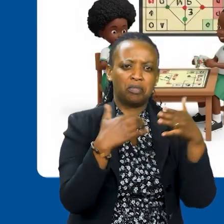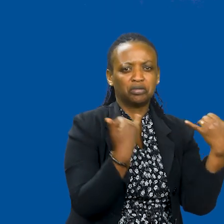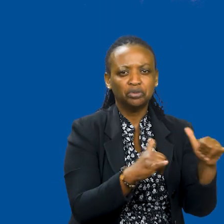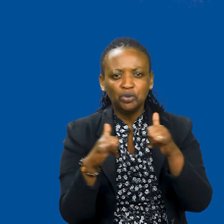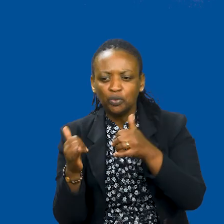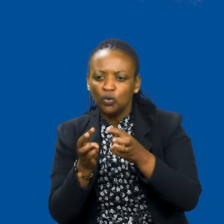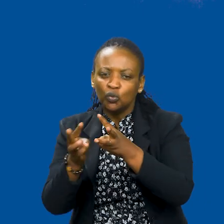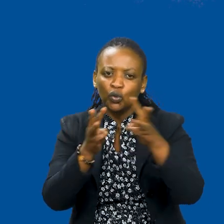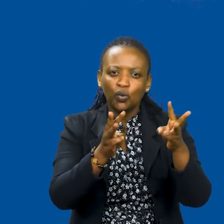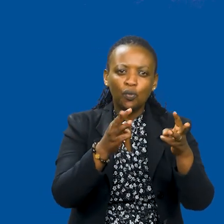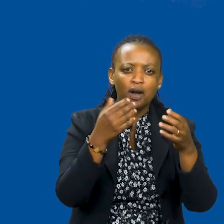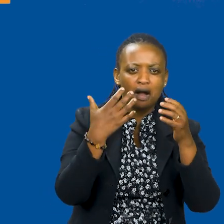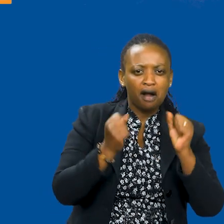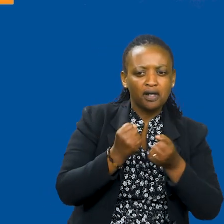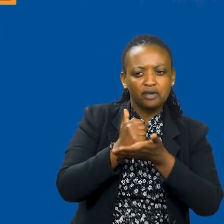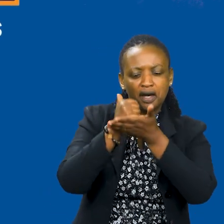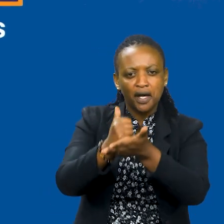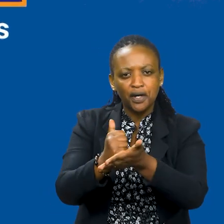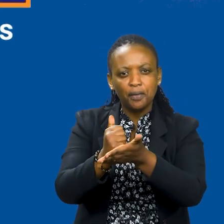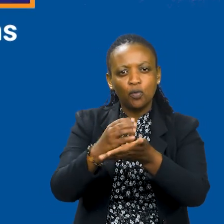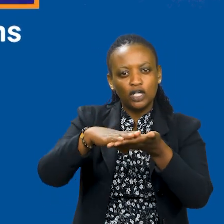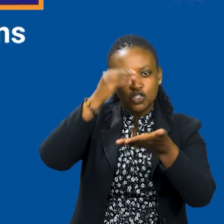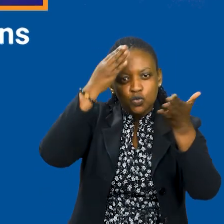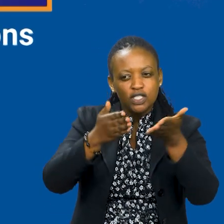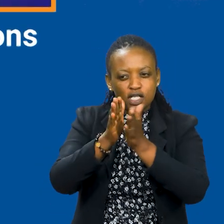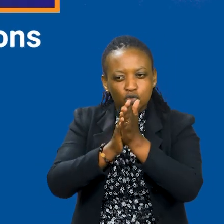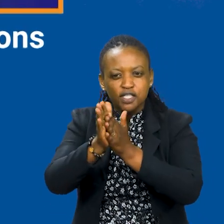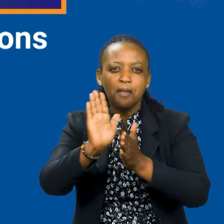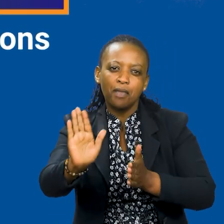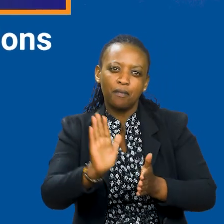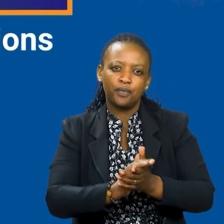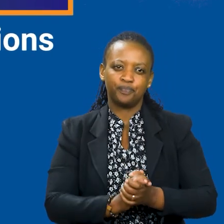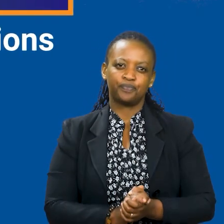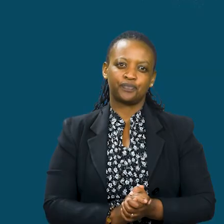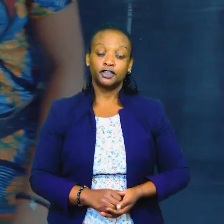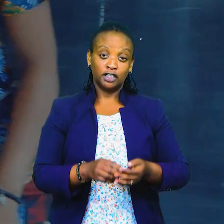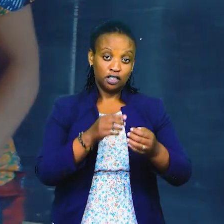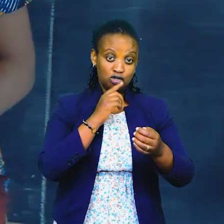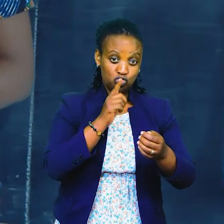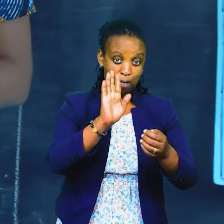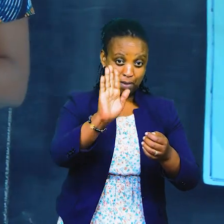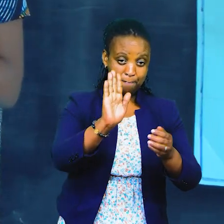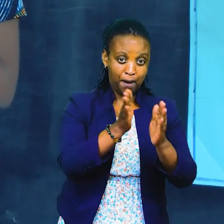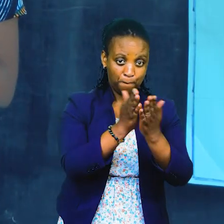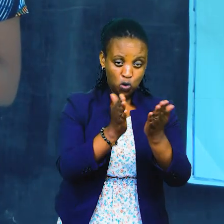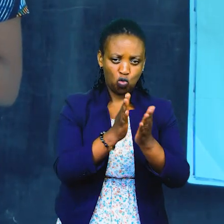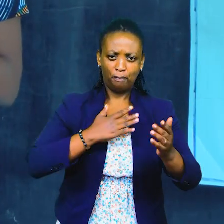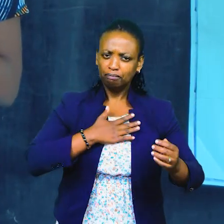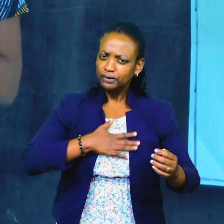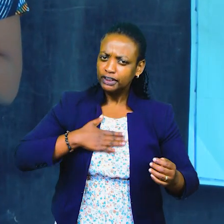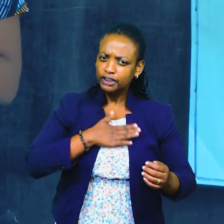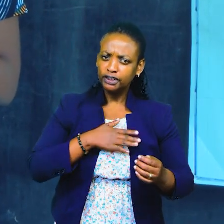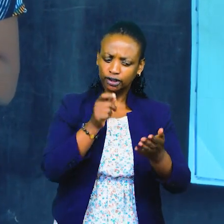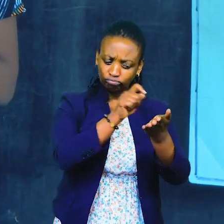as games or simulations to help maintain students' interest. So, in your